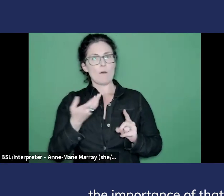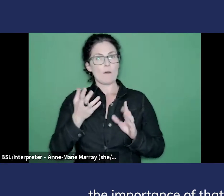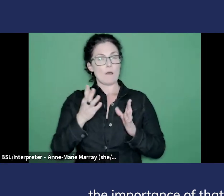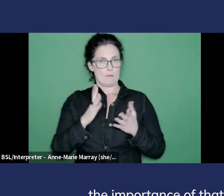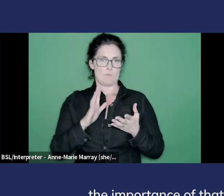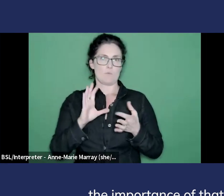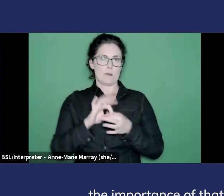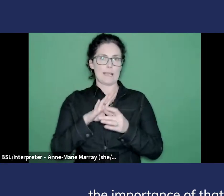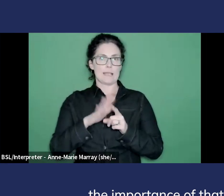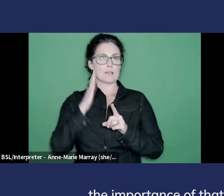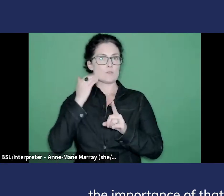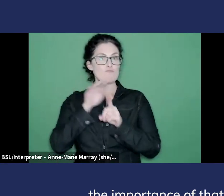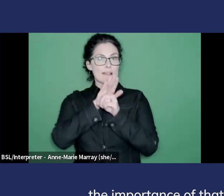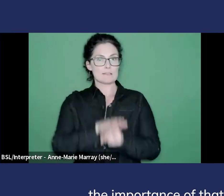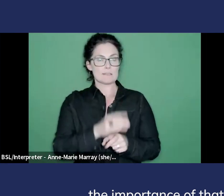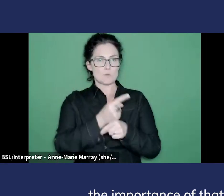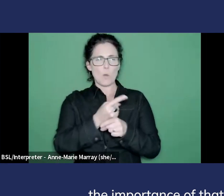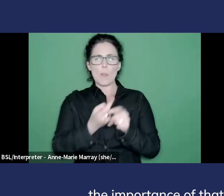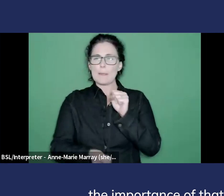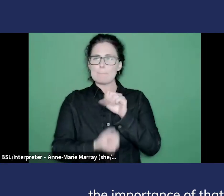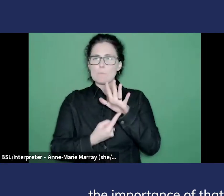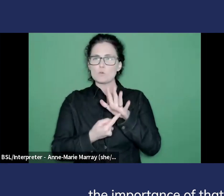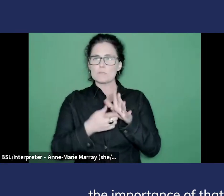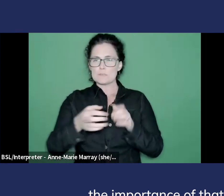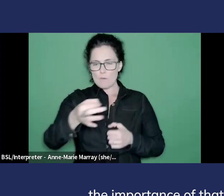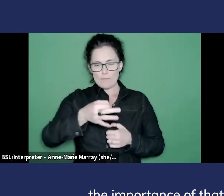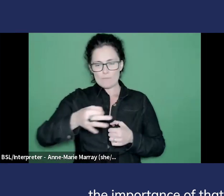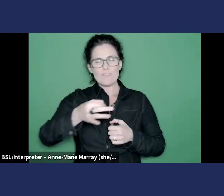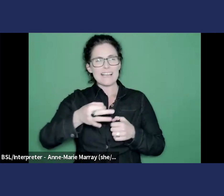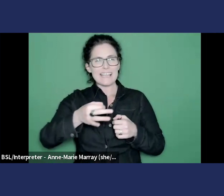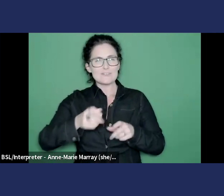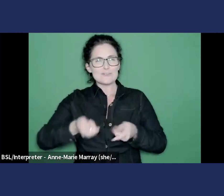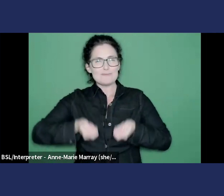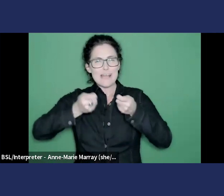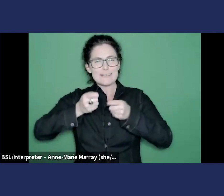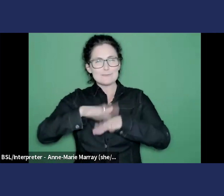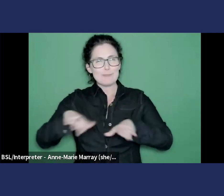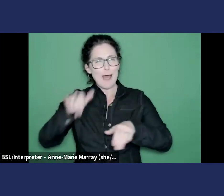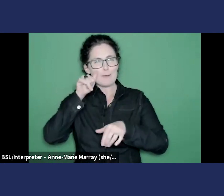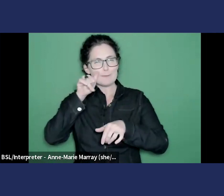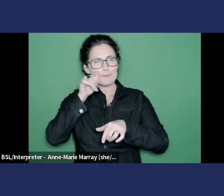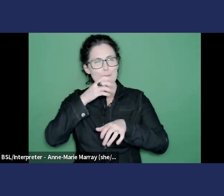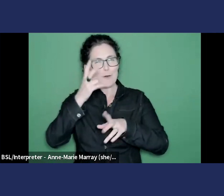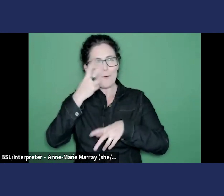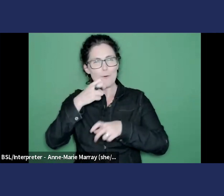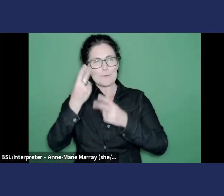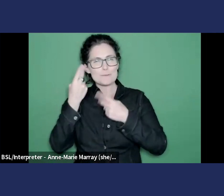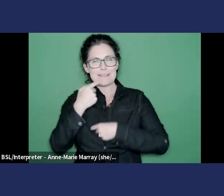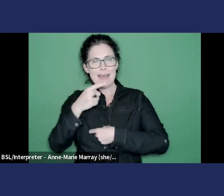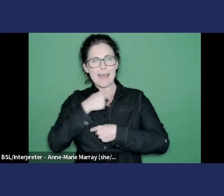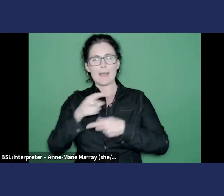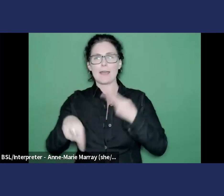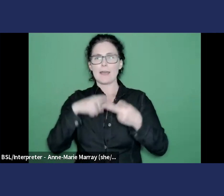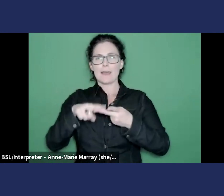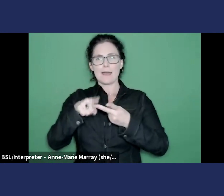the importance of that community, that village. I think that really did come across, and there were lots of practical tips you gave. So looking